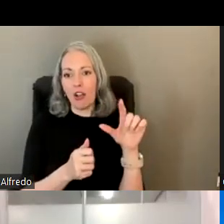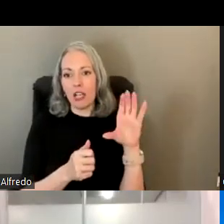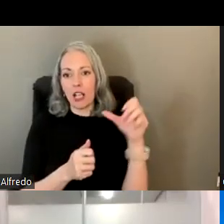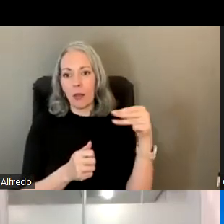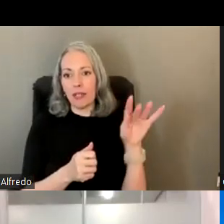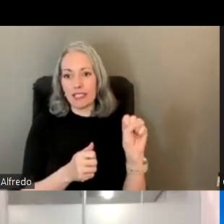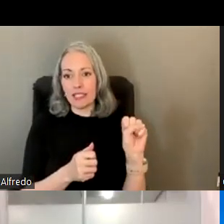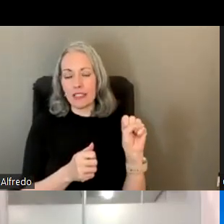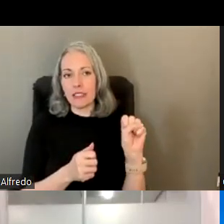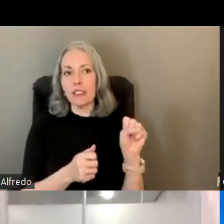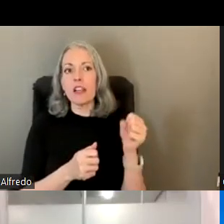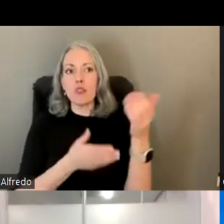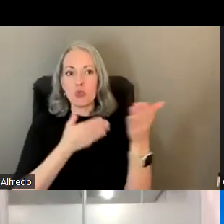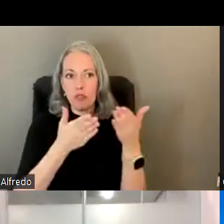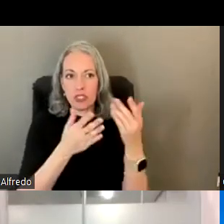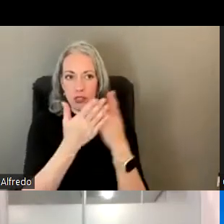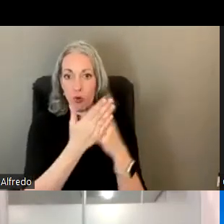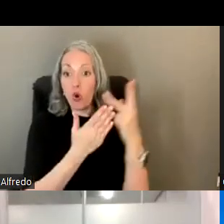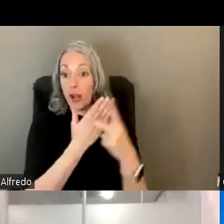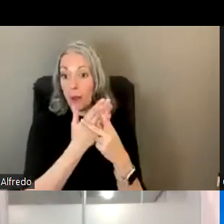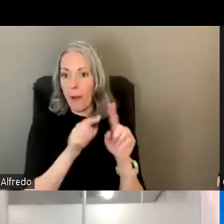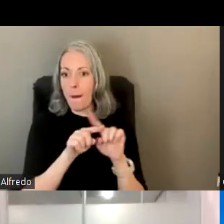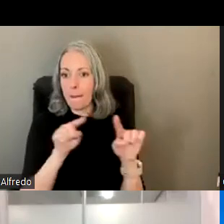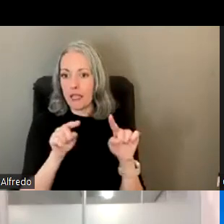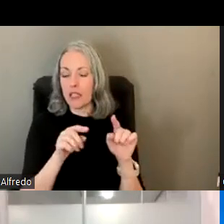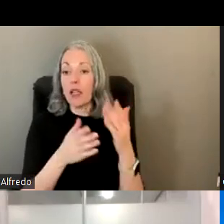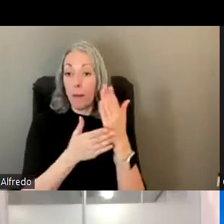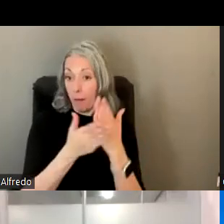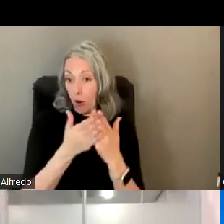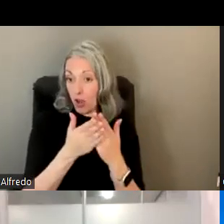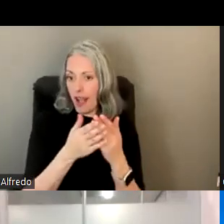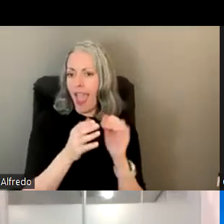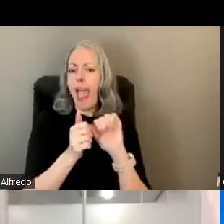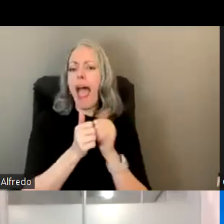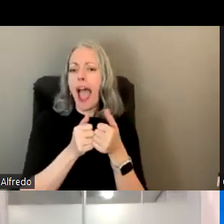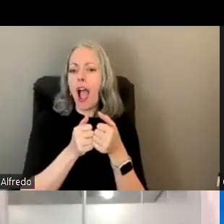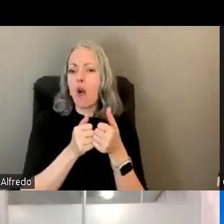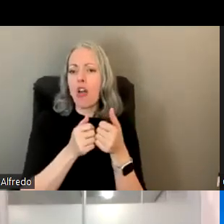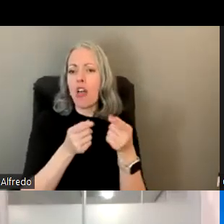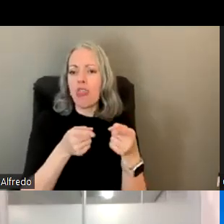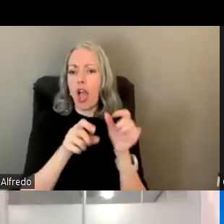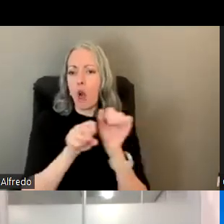capable adult day services program. But part of the project was really about how to disseminate and bring that work to all the centers in